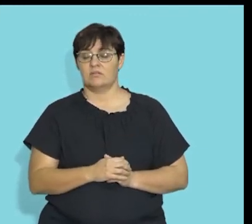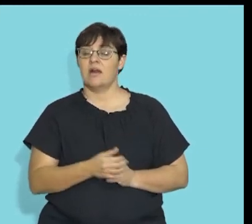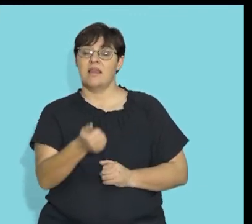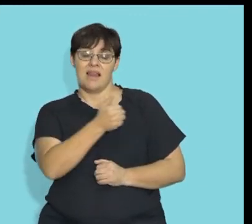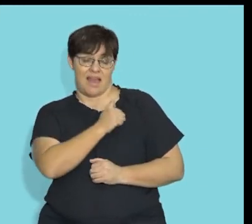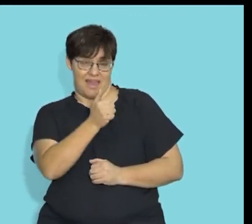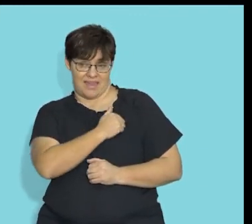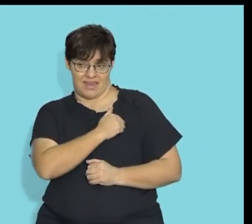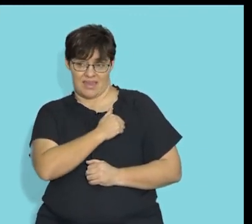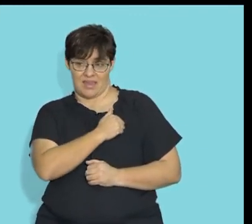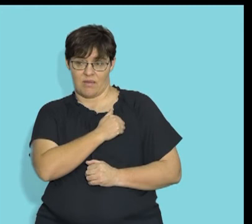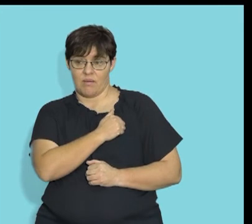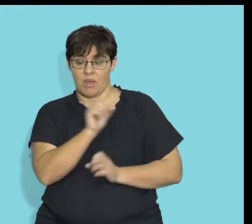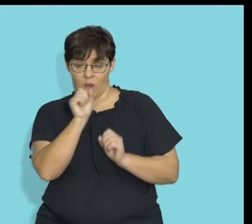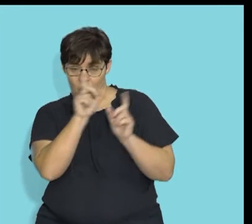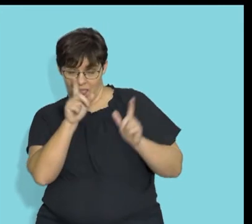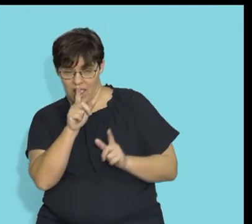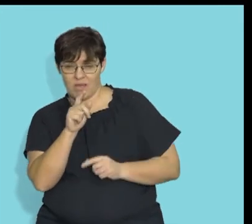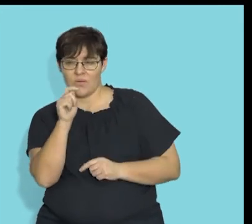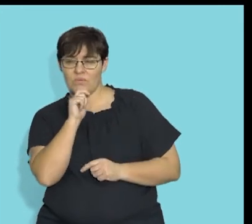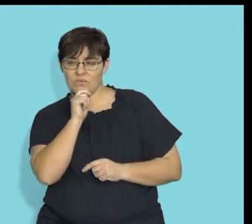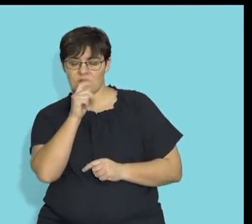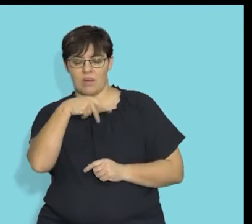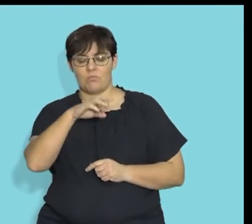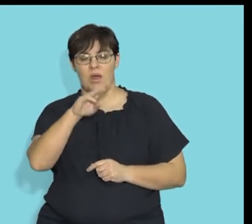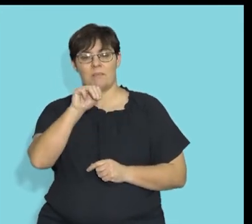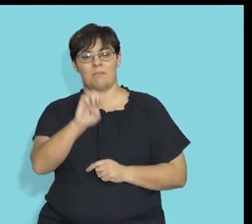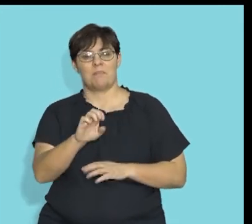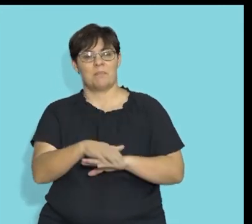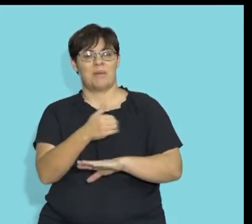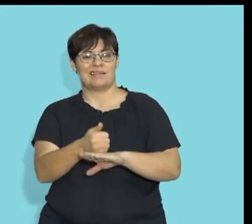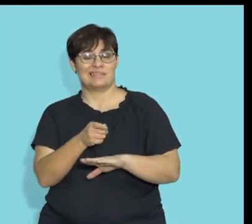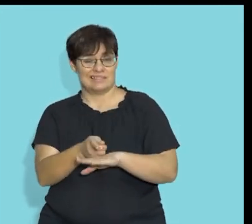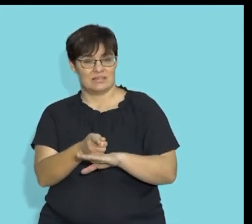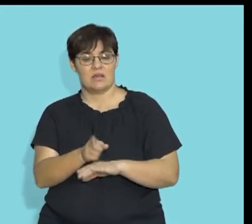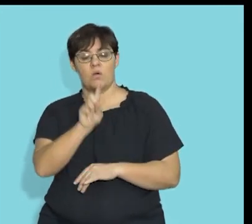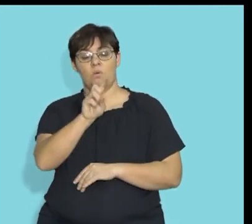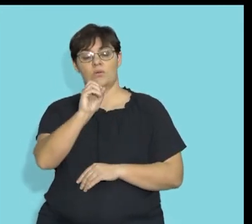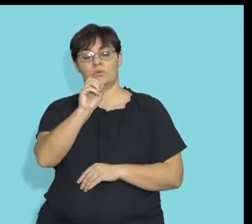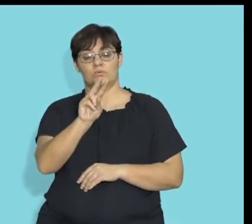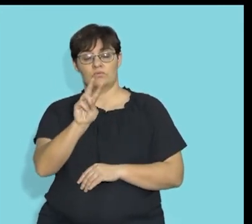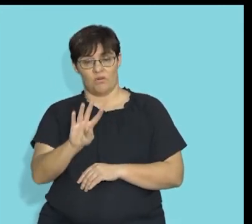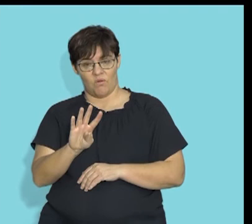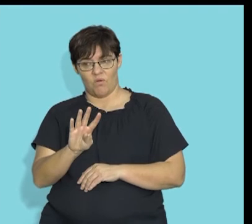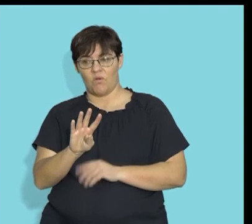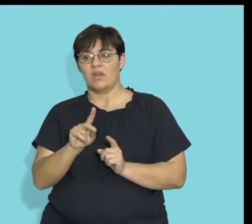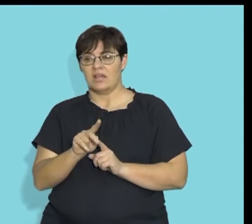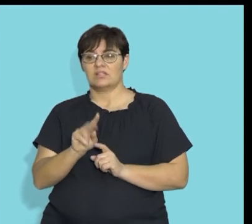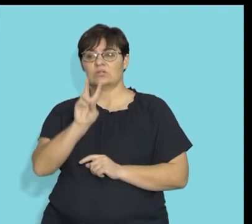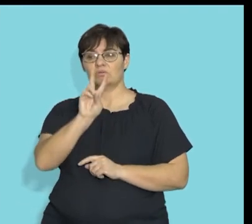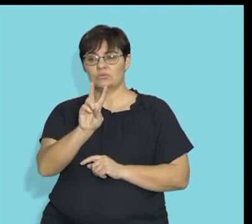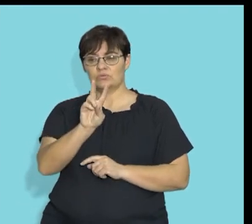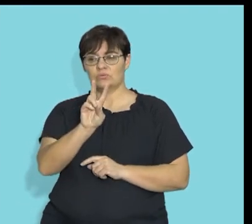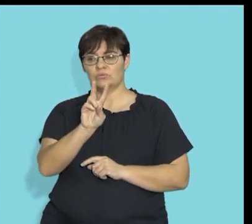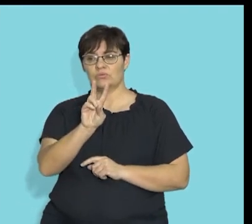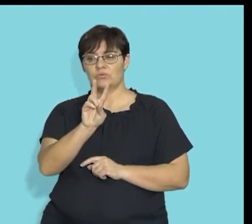1024. Luckily, if I am aware of how to use prime bases, I know that 1024 is 2